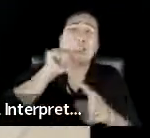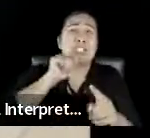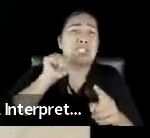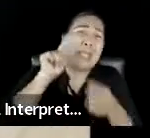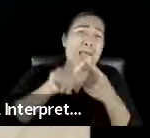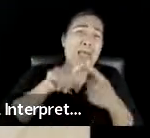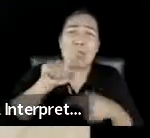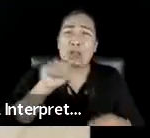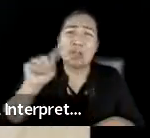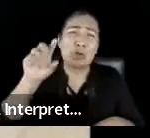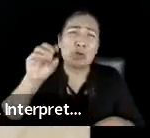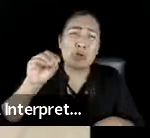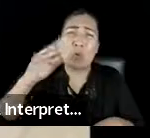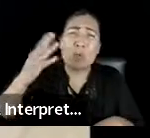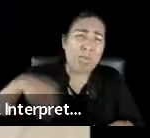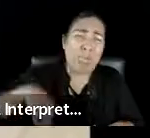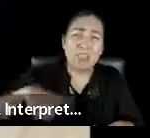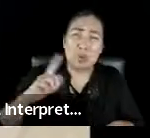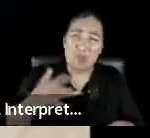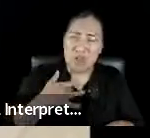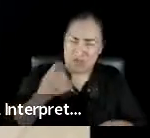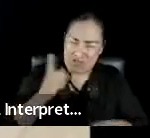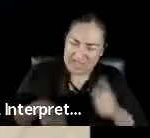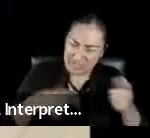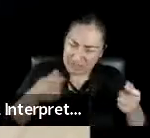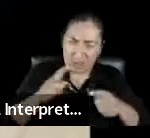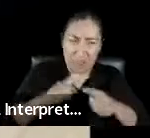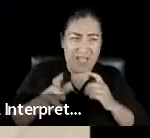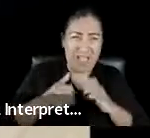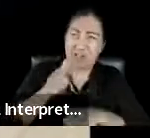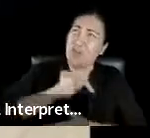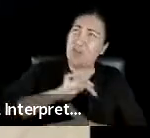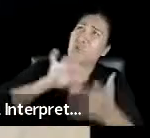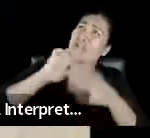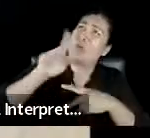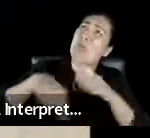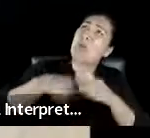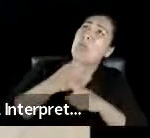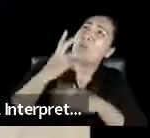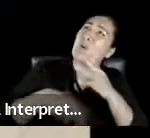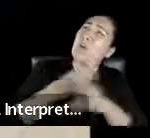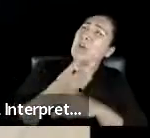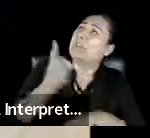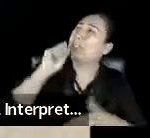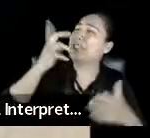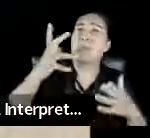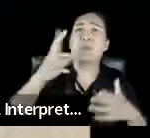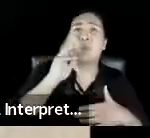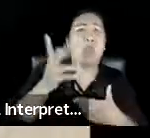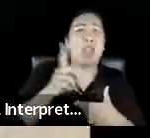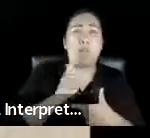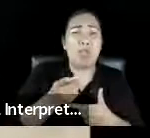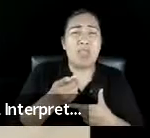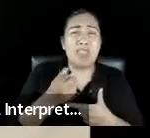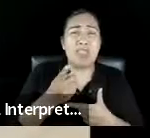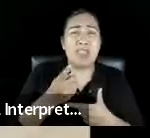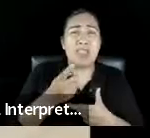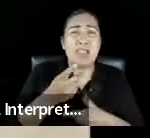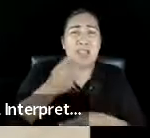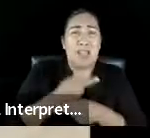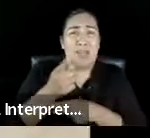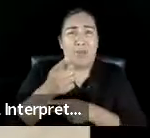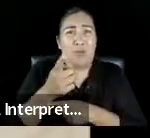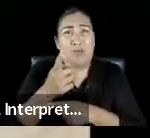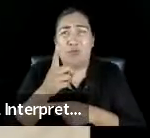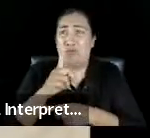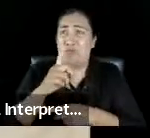and guilt that you can't control, but how do you reach out when the world seems built to swallow you whole? When you think it should be hidden away, but the truth